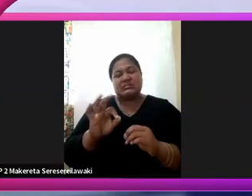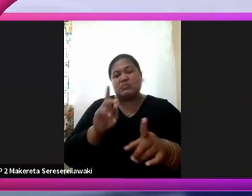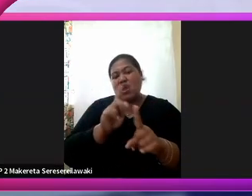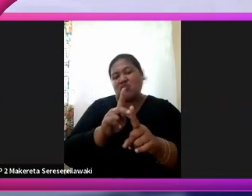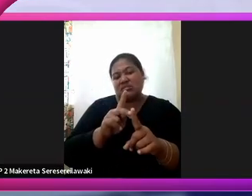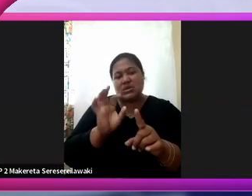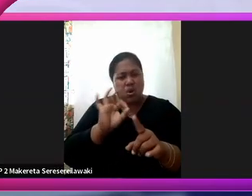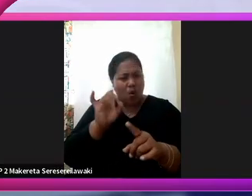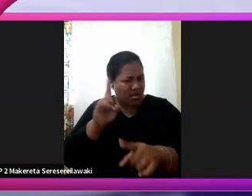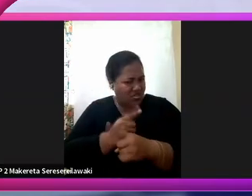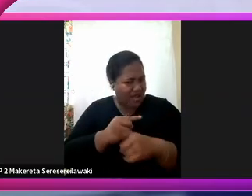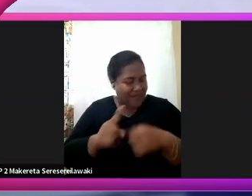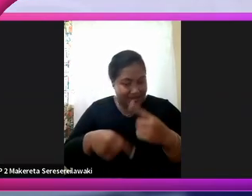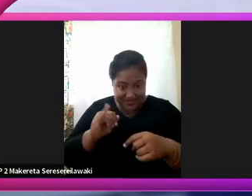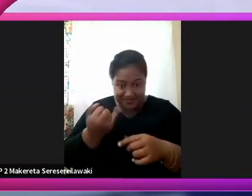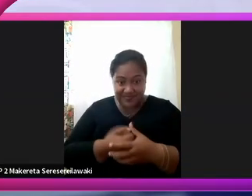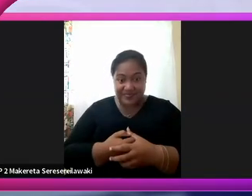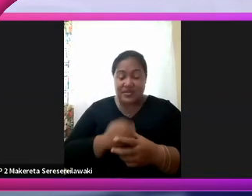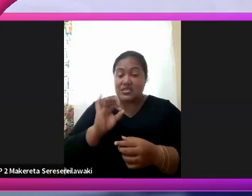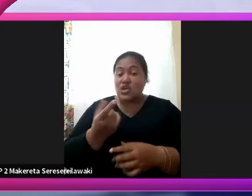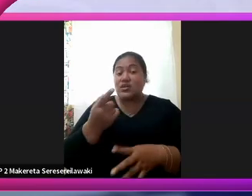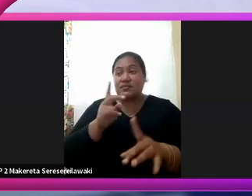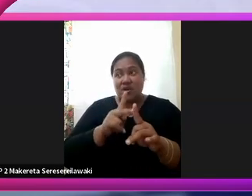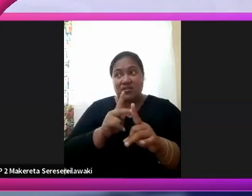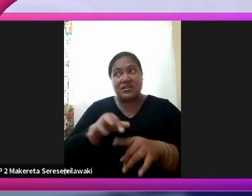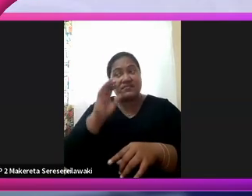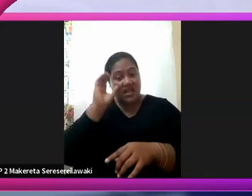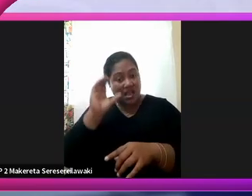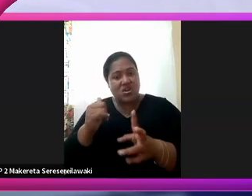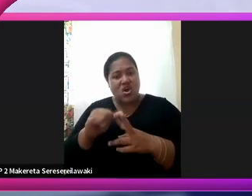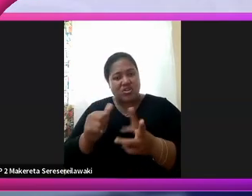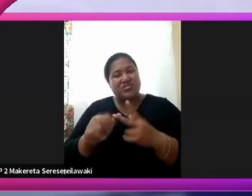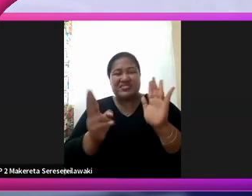about it. So the priorities of the country, also stigma associated.